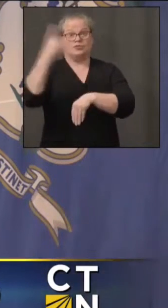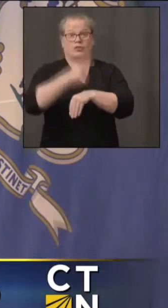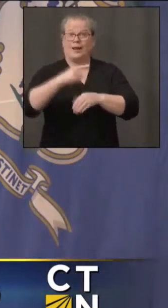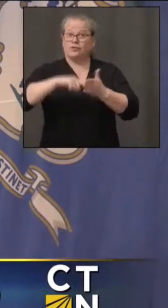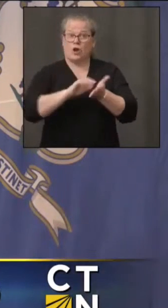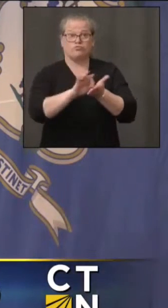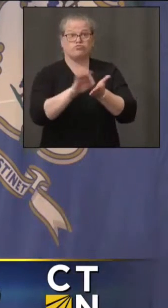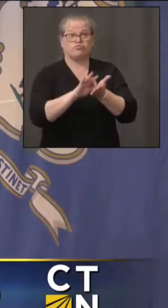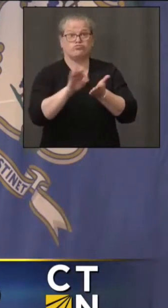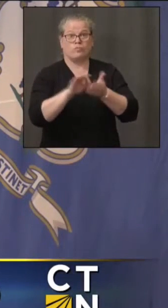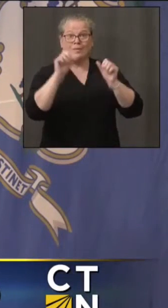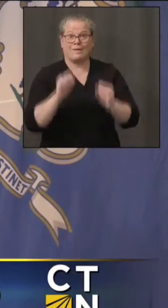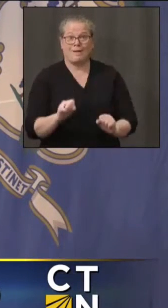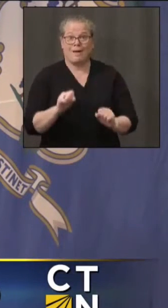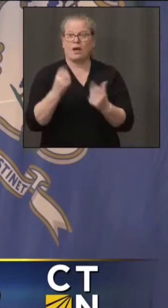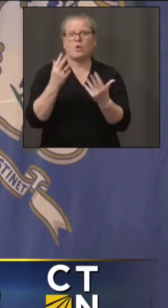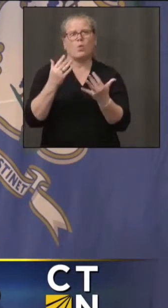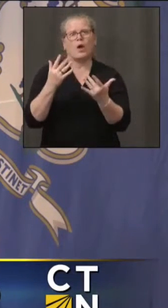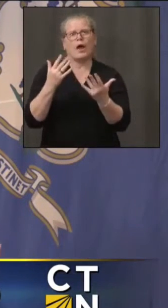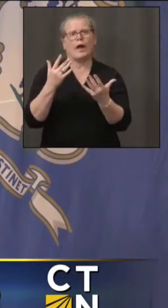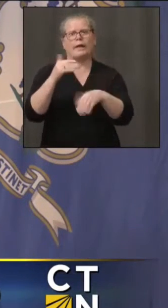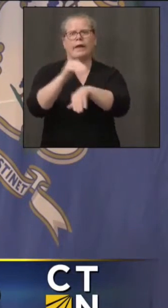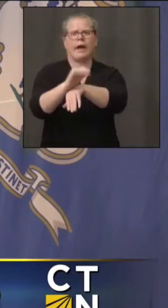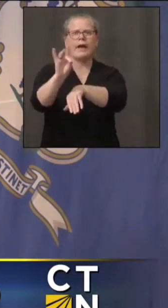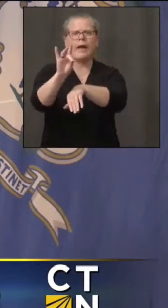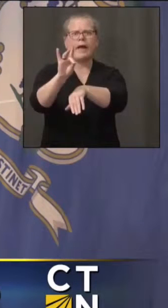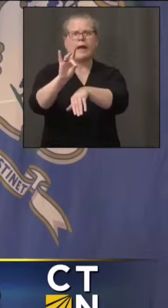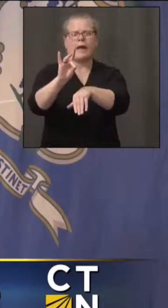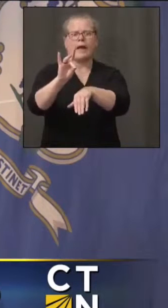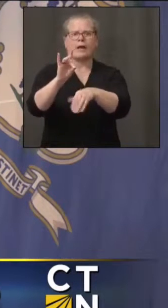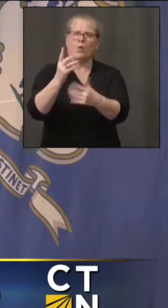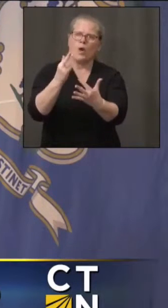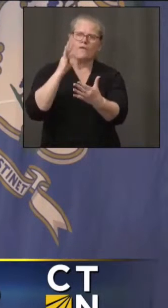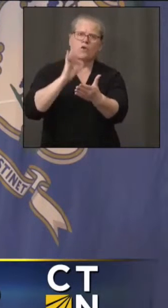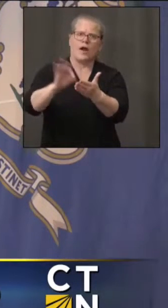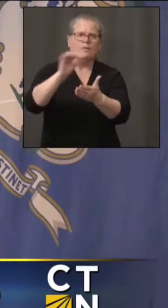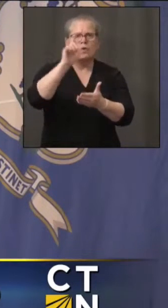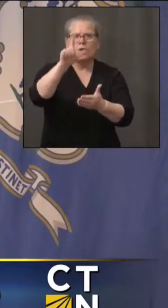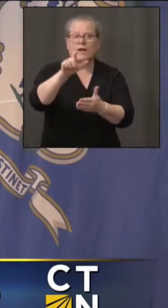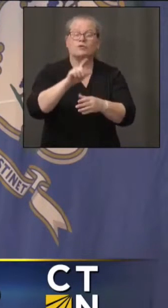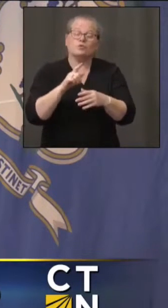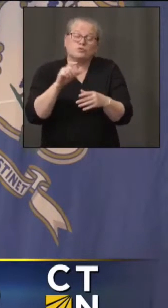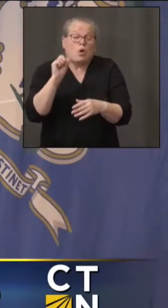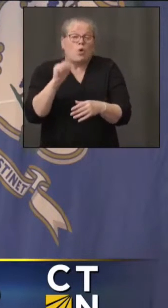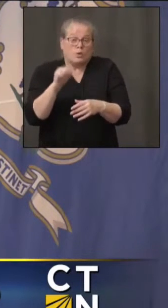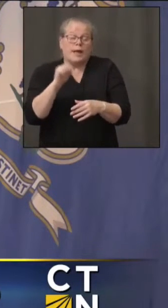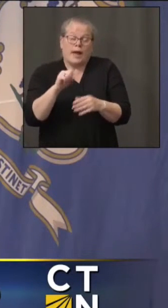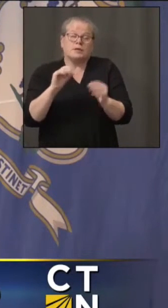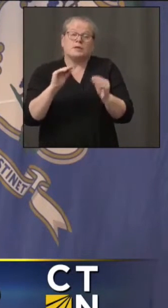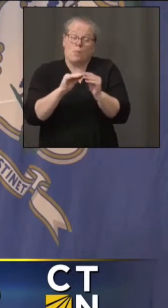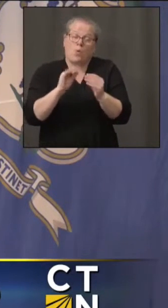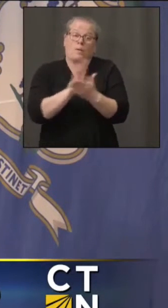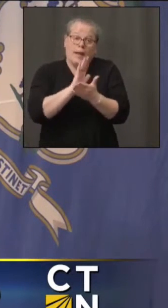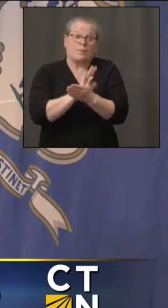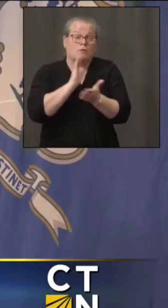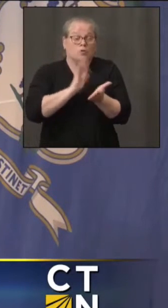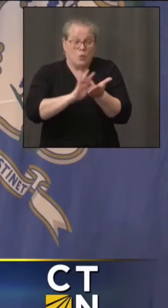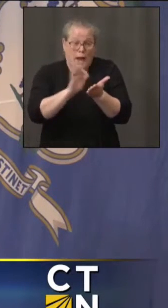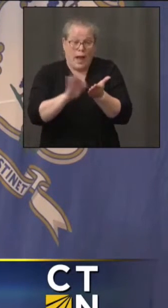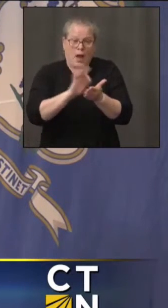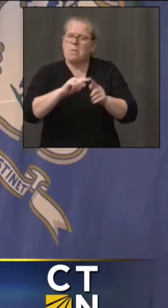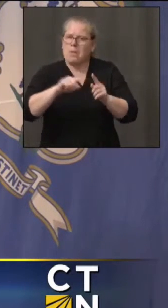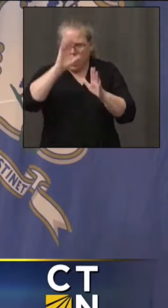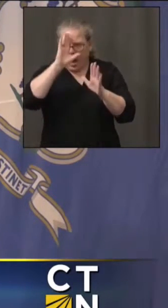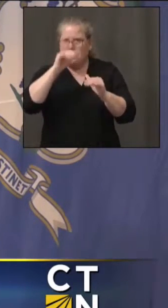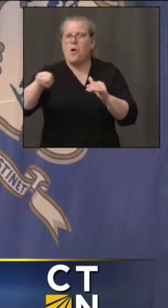night. So, yeah, there's a lot more votes to tally, but I think hopefully they're going to be ready for it. Okay, thank